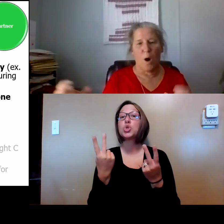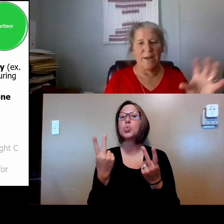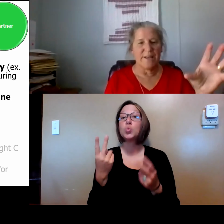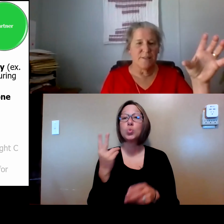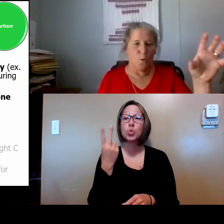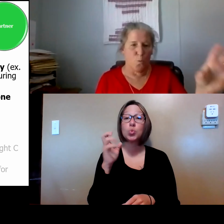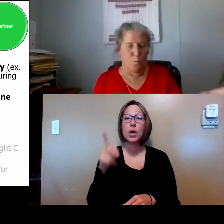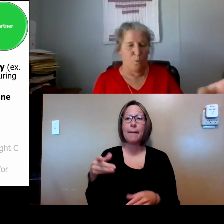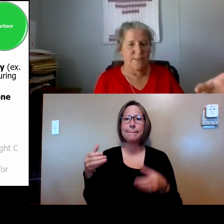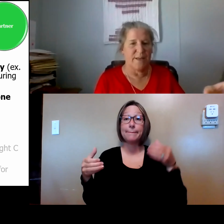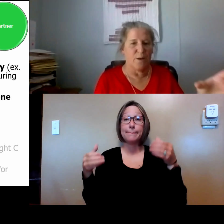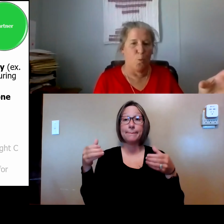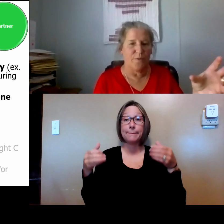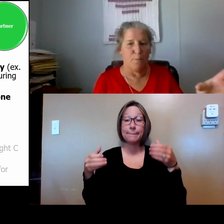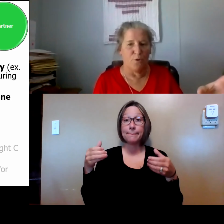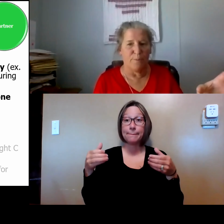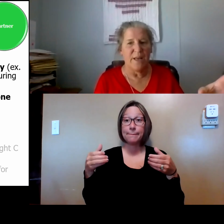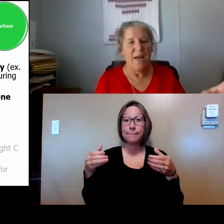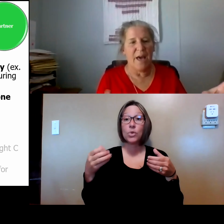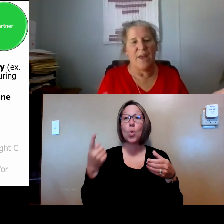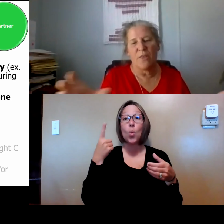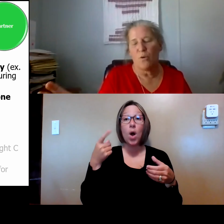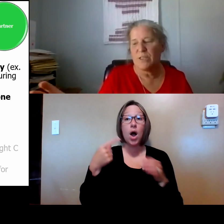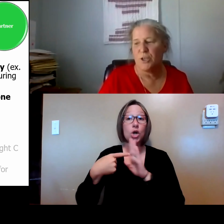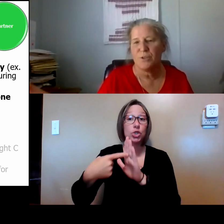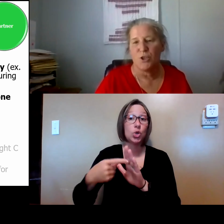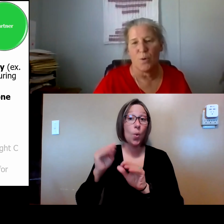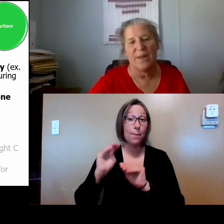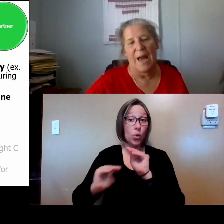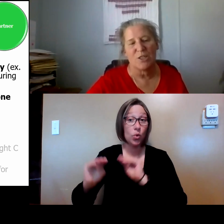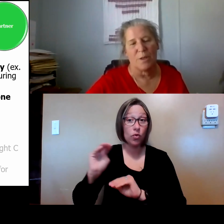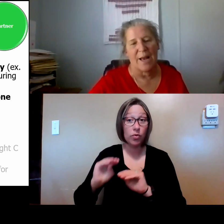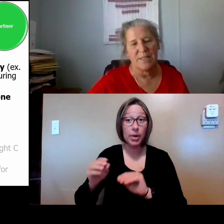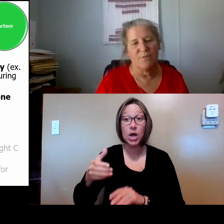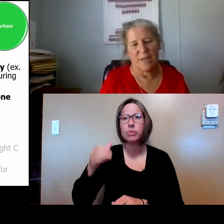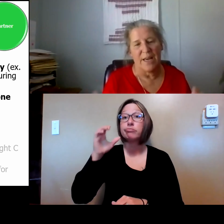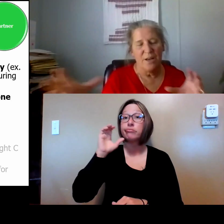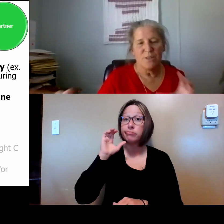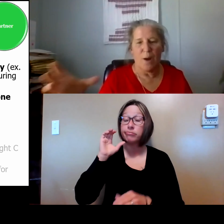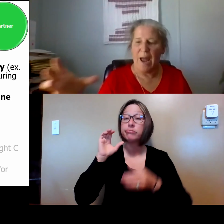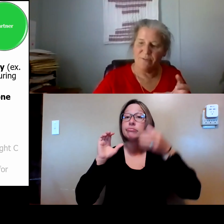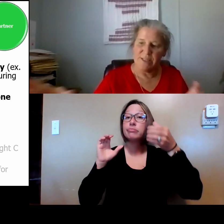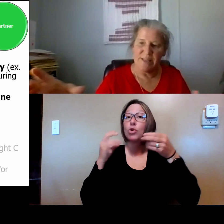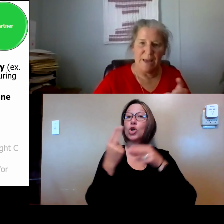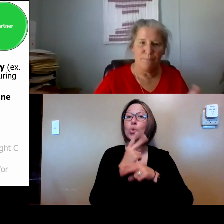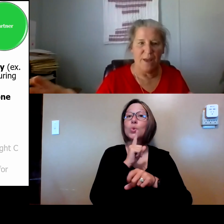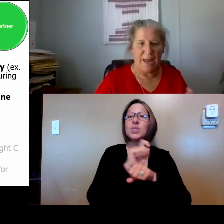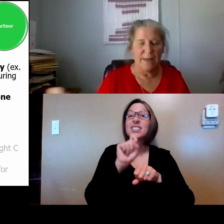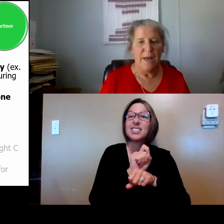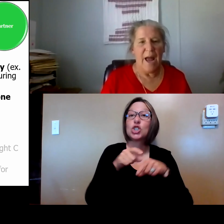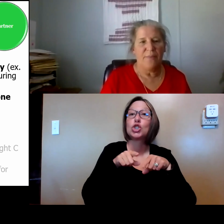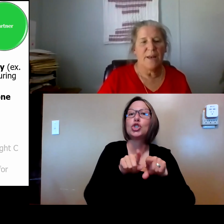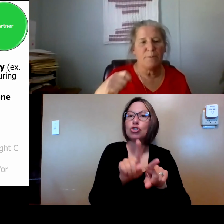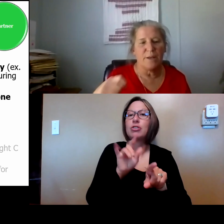use. One is presented with the movement and the other is used during the actual activity. So I have the same